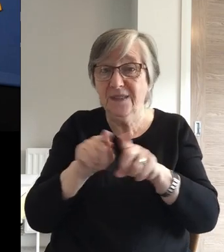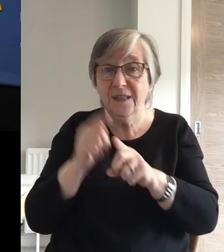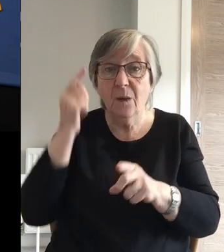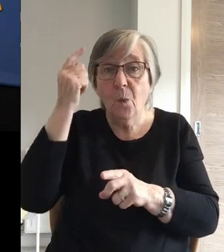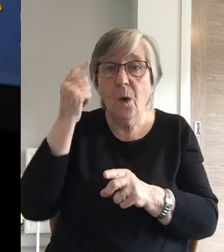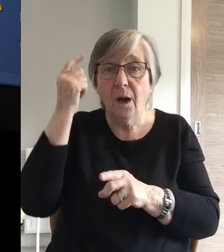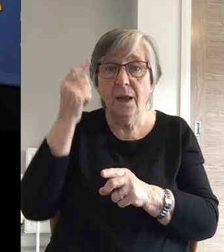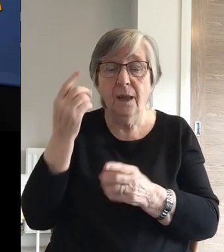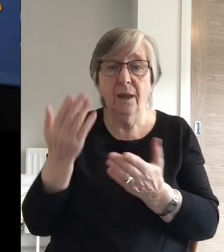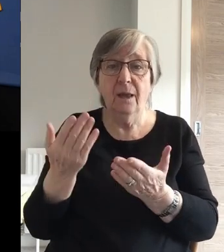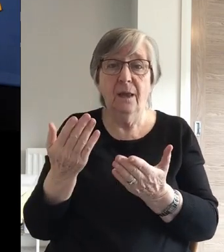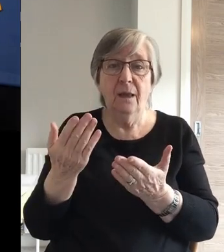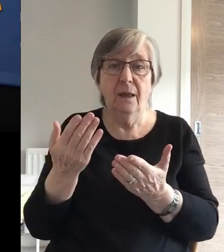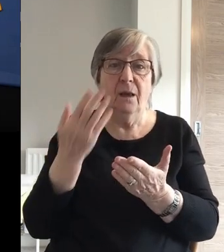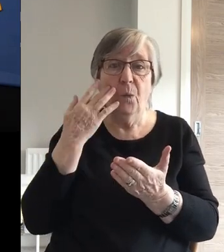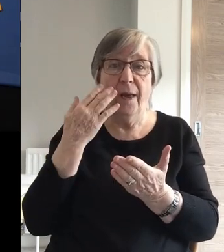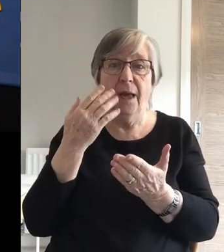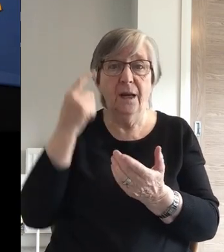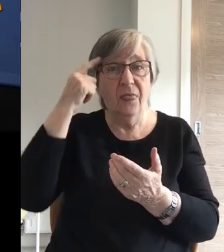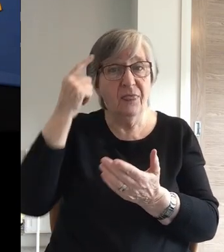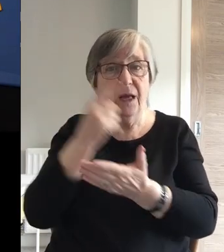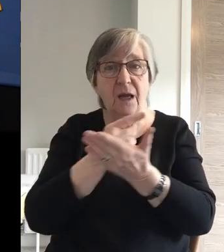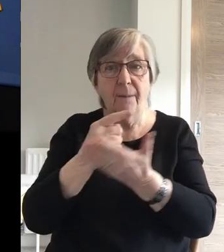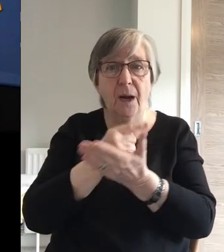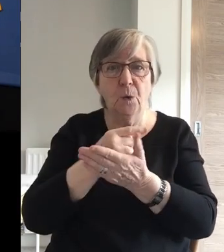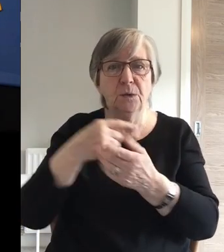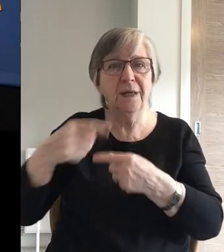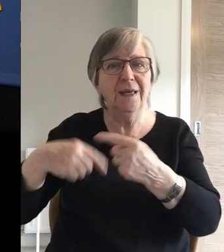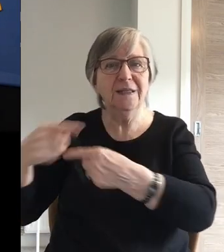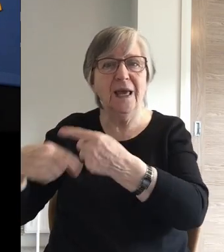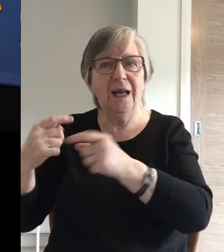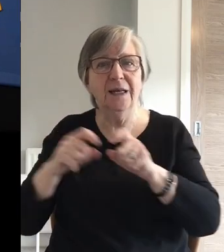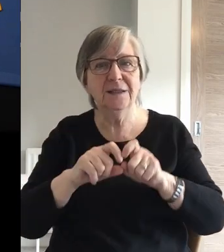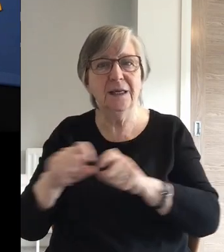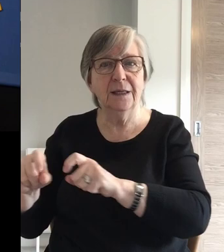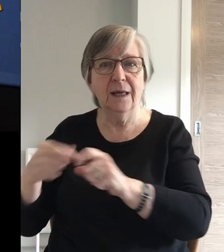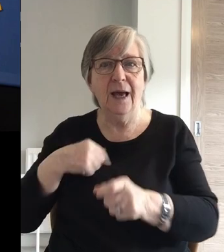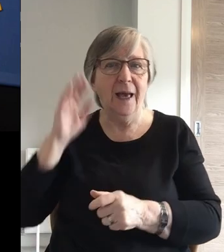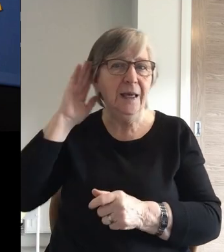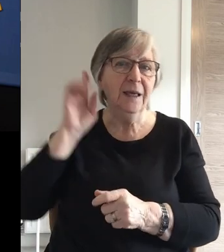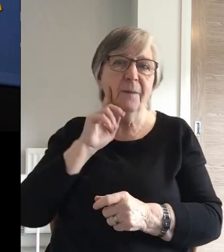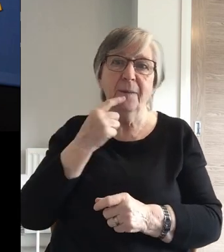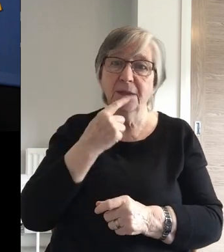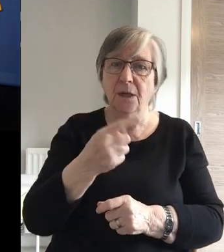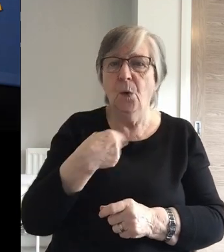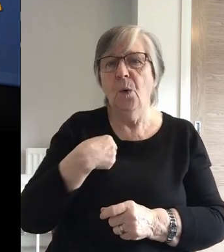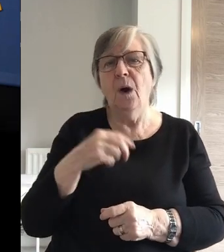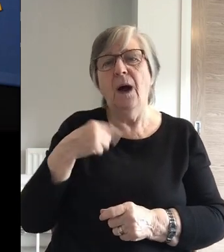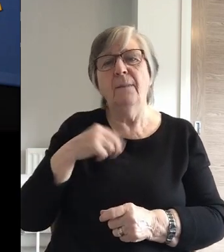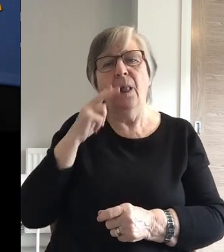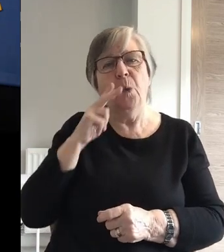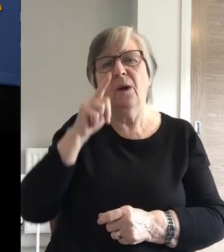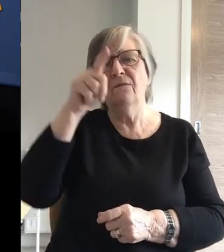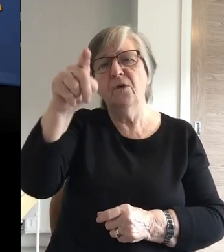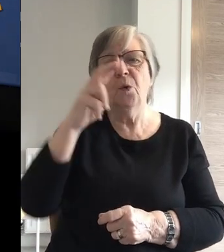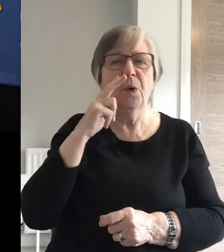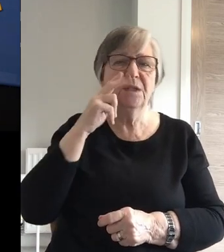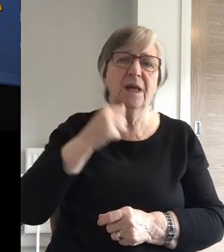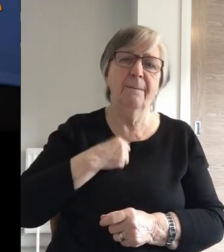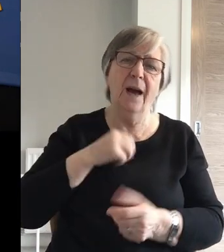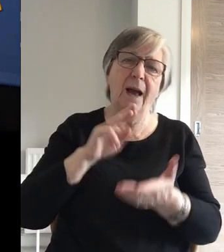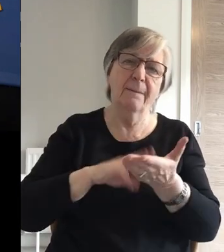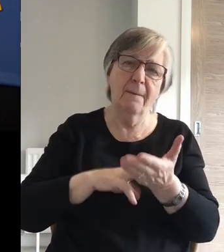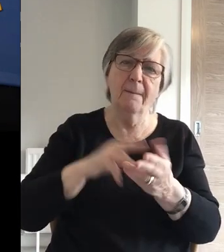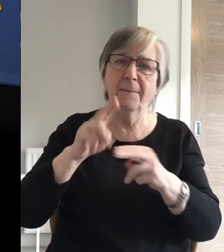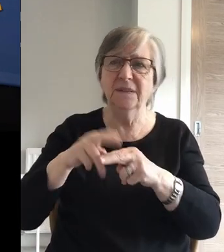have when we think about eternity, and I hear folks saying that they're looking forward to seeing their mum or their dad or their child